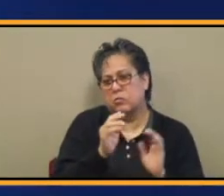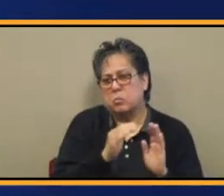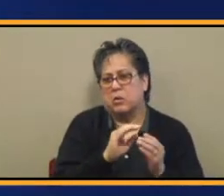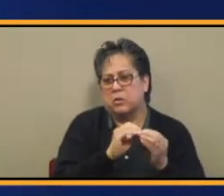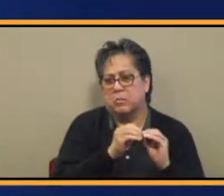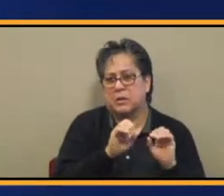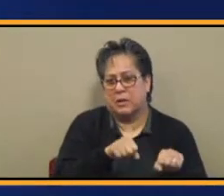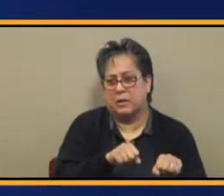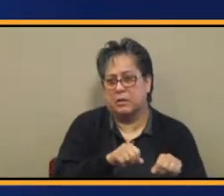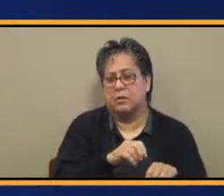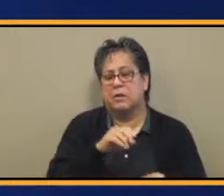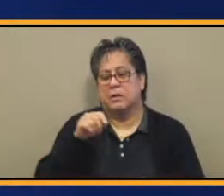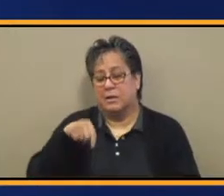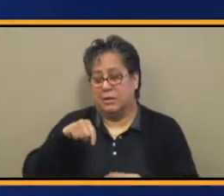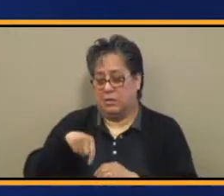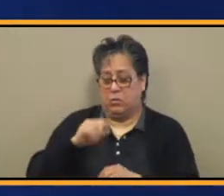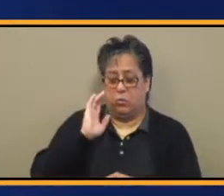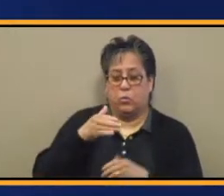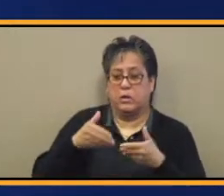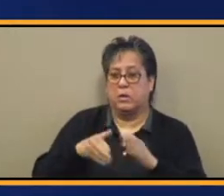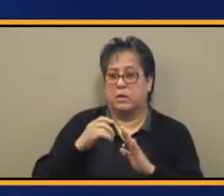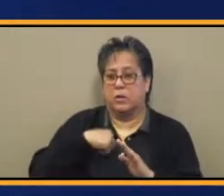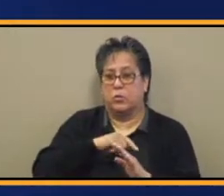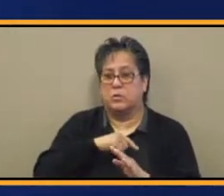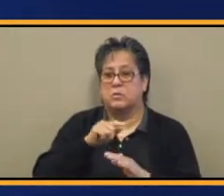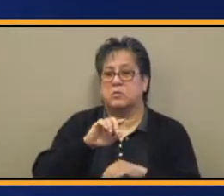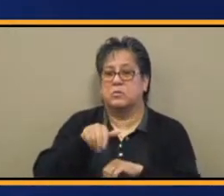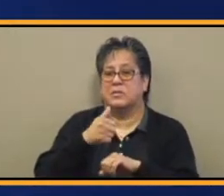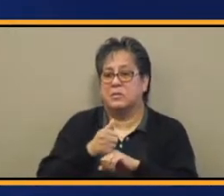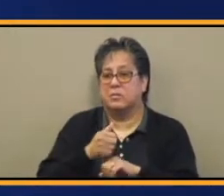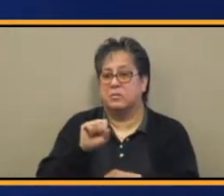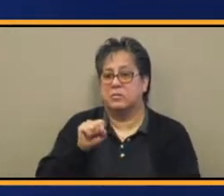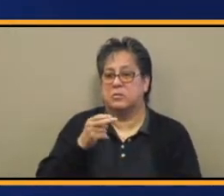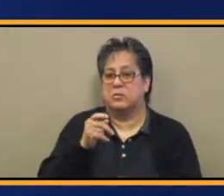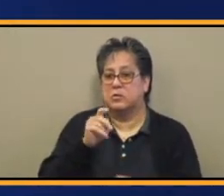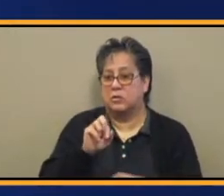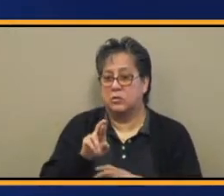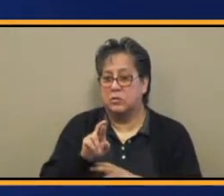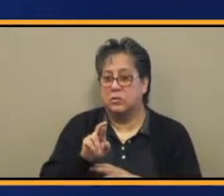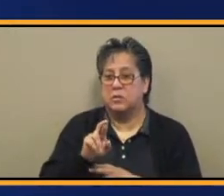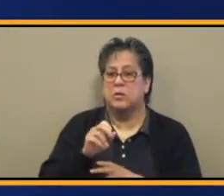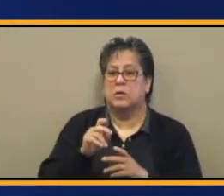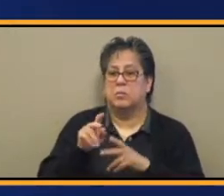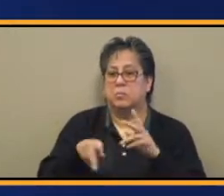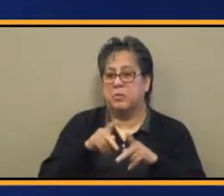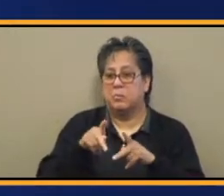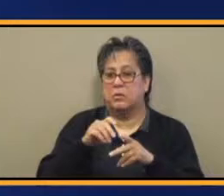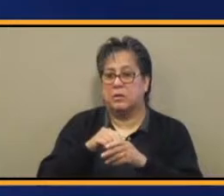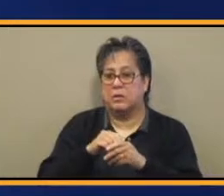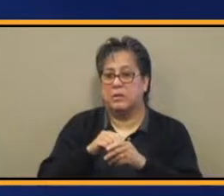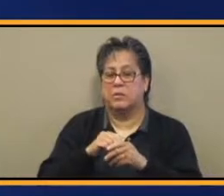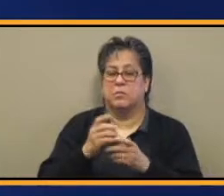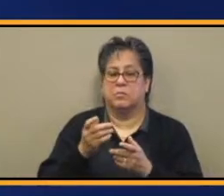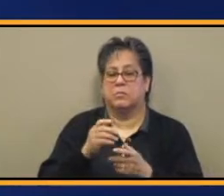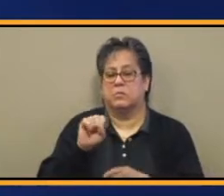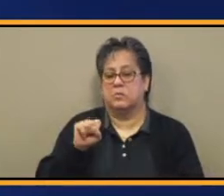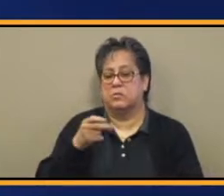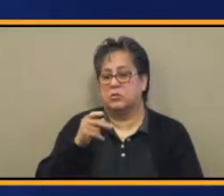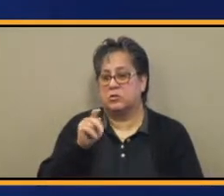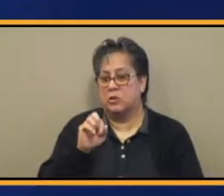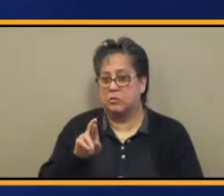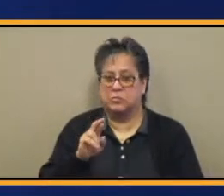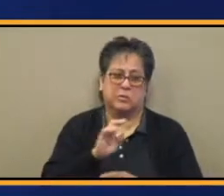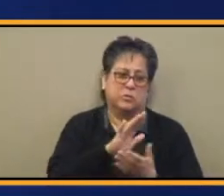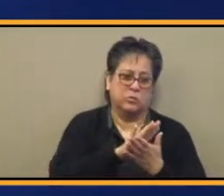We can do that. This allows us to activate that sheltering plan, which allows us to put people into a mass shelter. So the school, when you